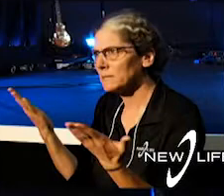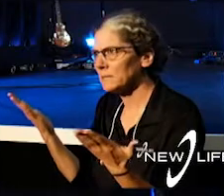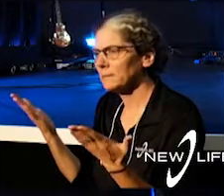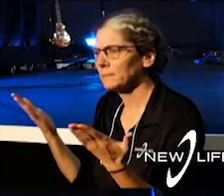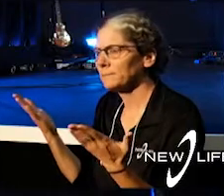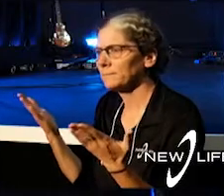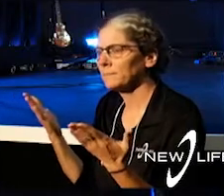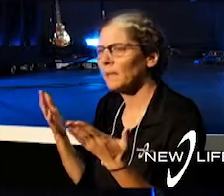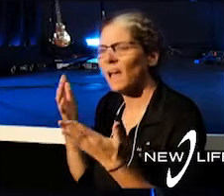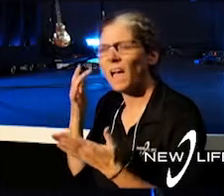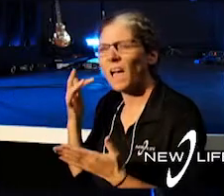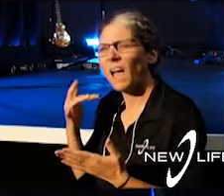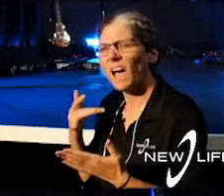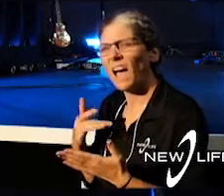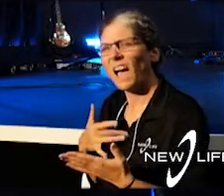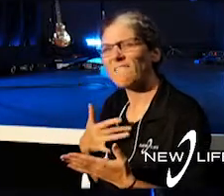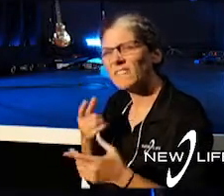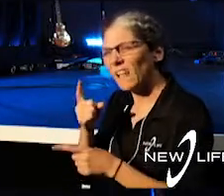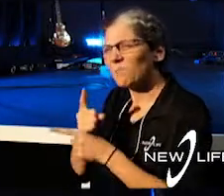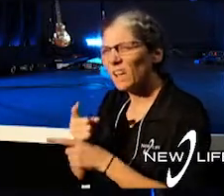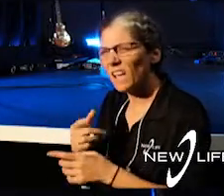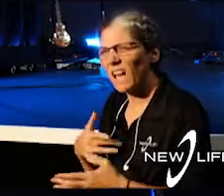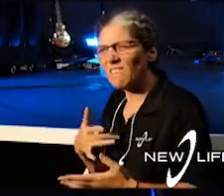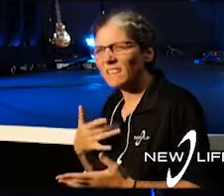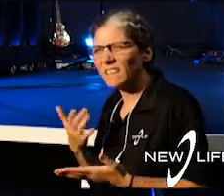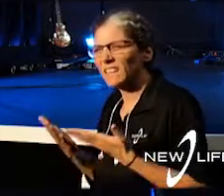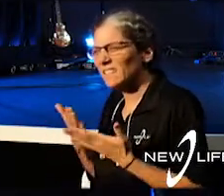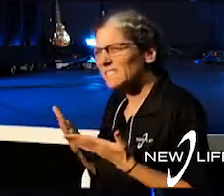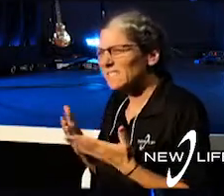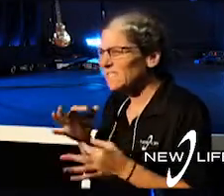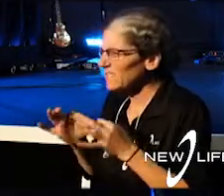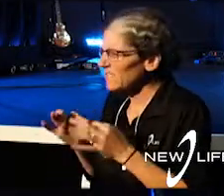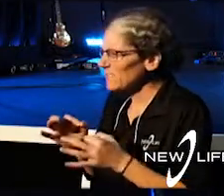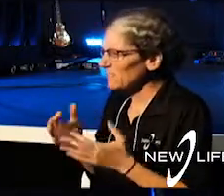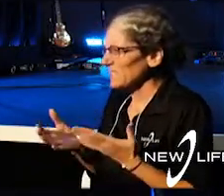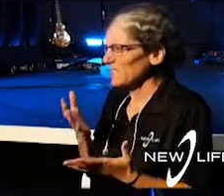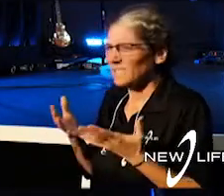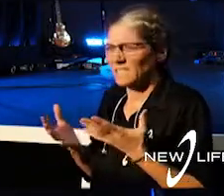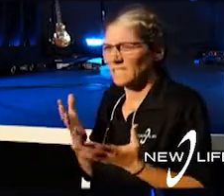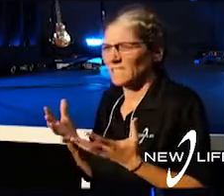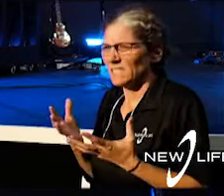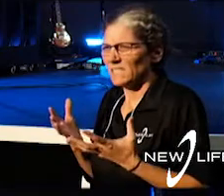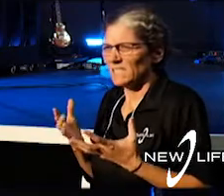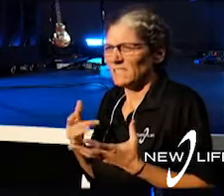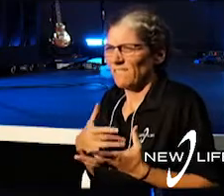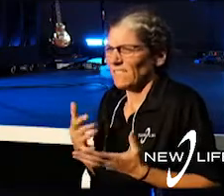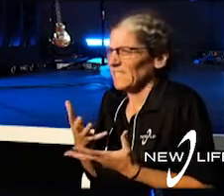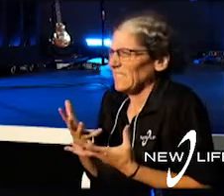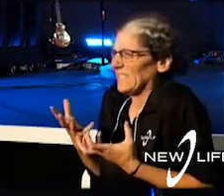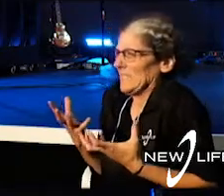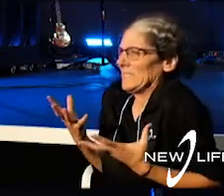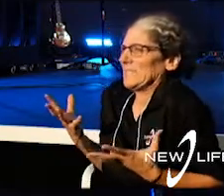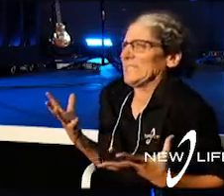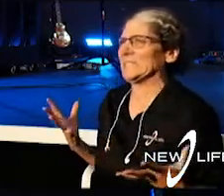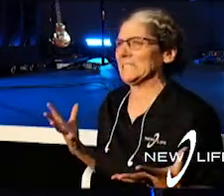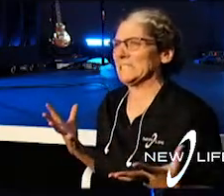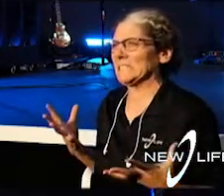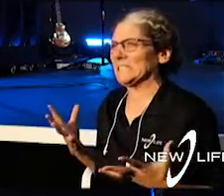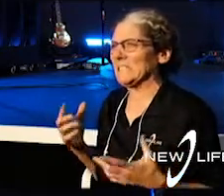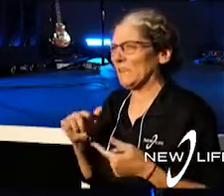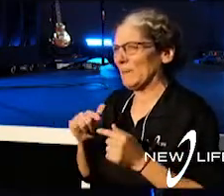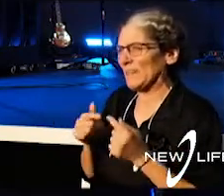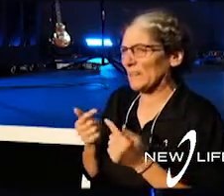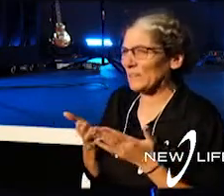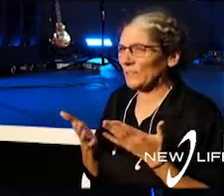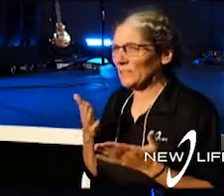I'm right. God, I feel like I'm justified. God, I feel like this is right and this is wrong. Here's what I'm feeling. Here are my hurts.